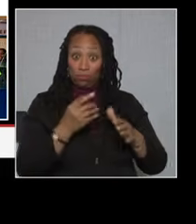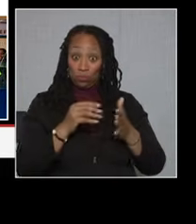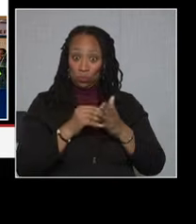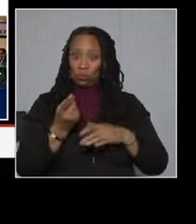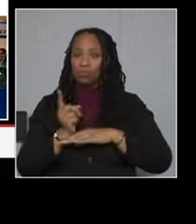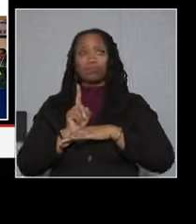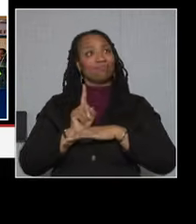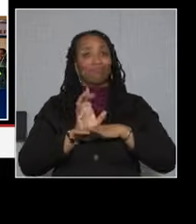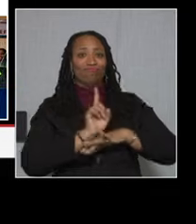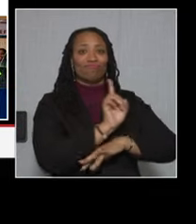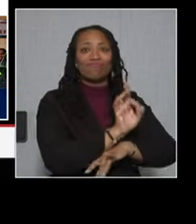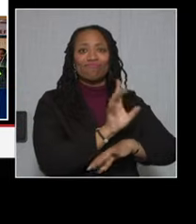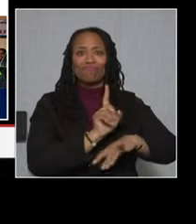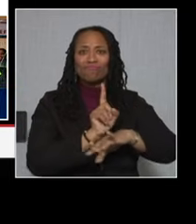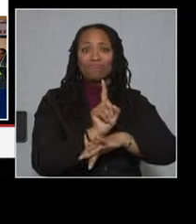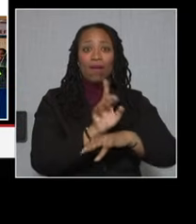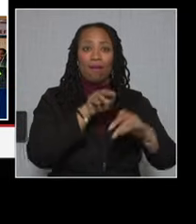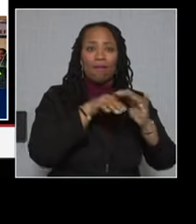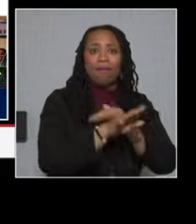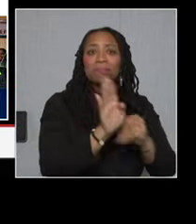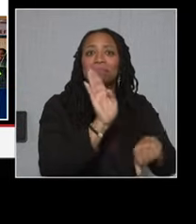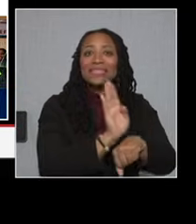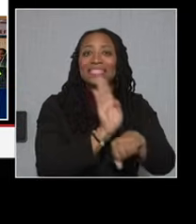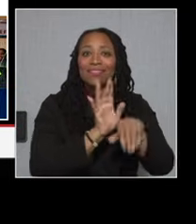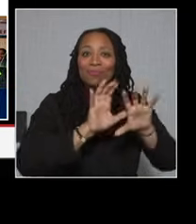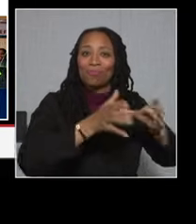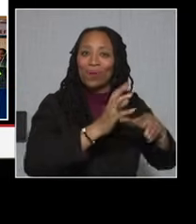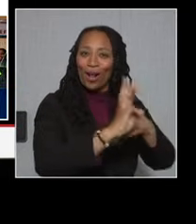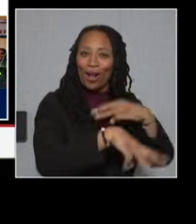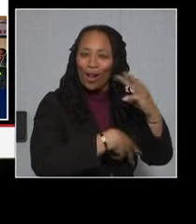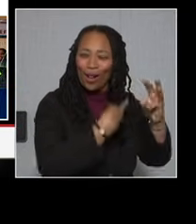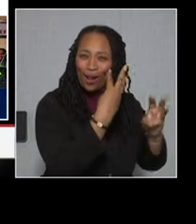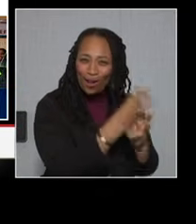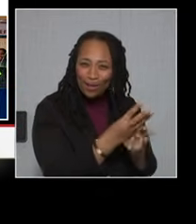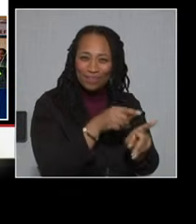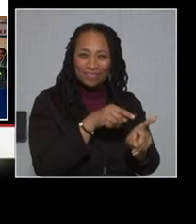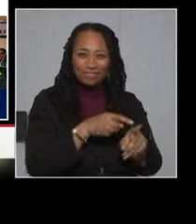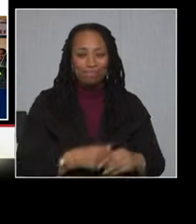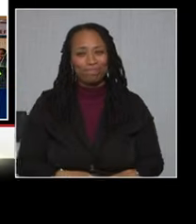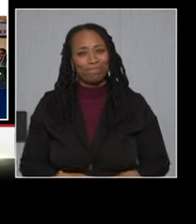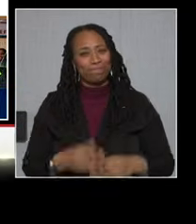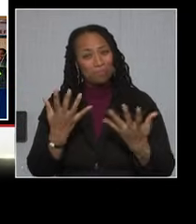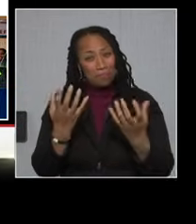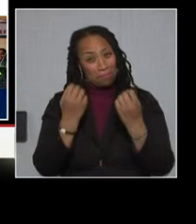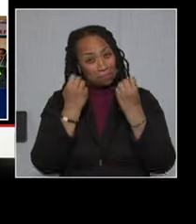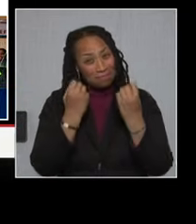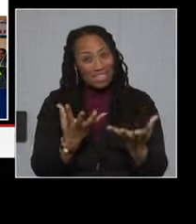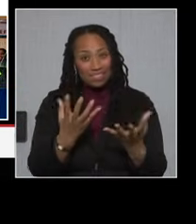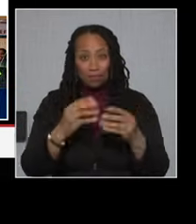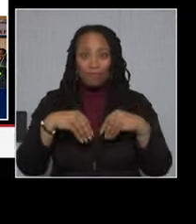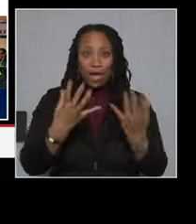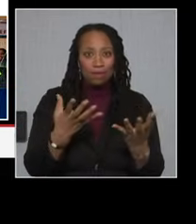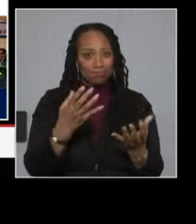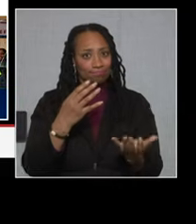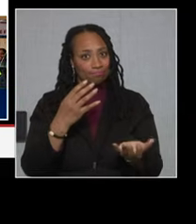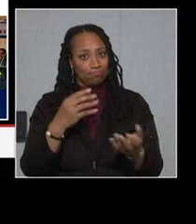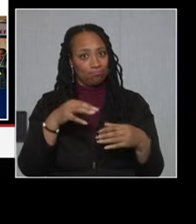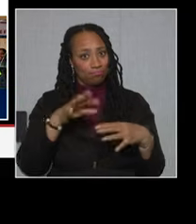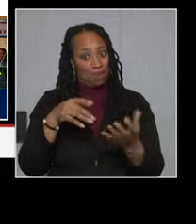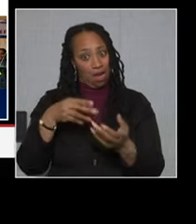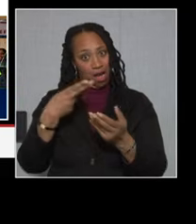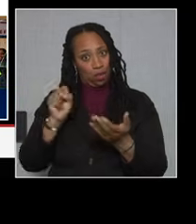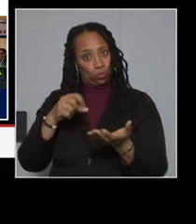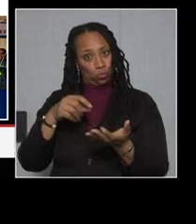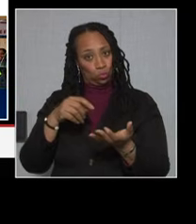also now complemented that with apprenticeship programs and internships that provide high school credit during the school year, that